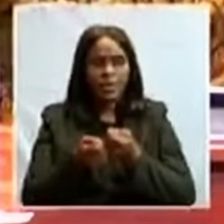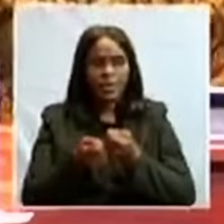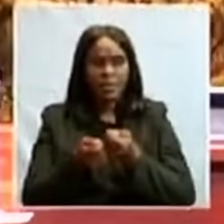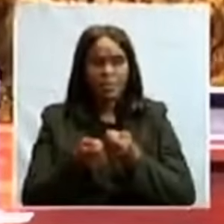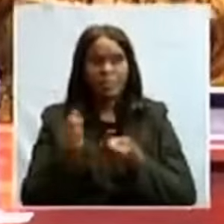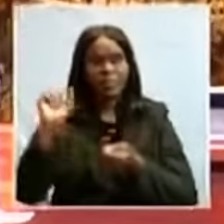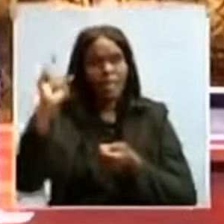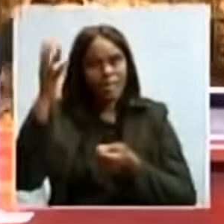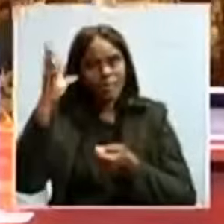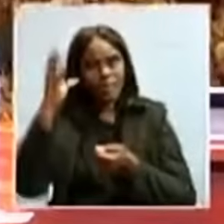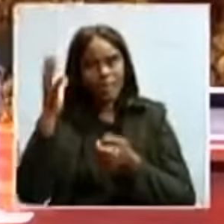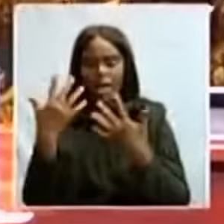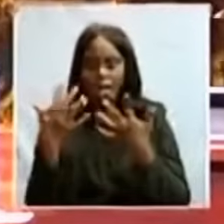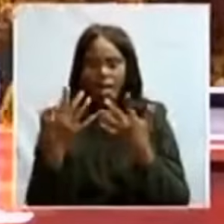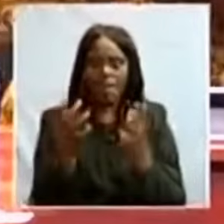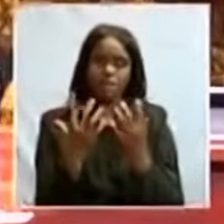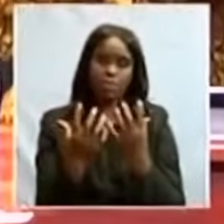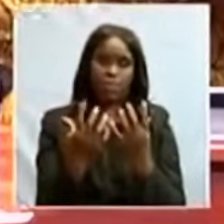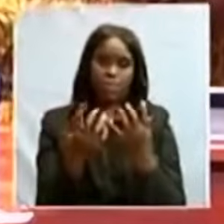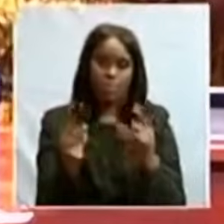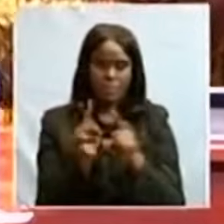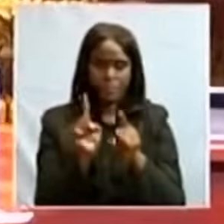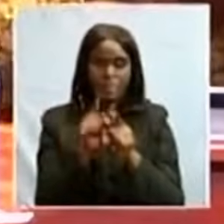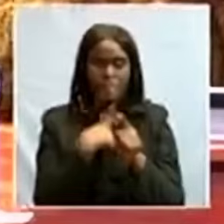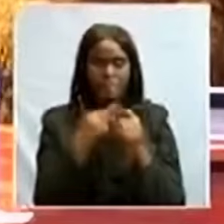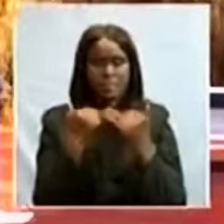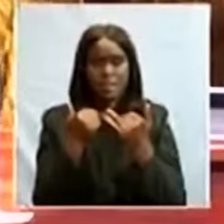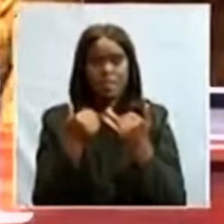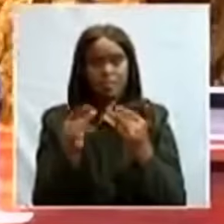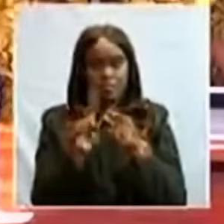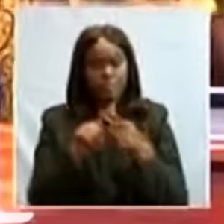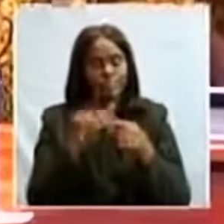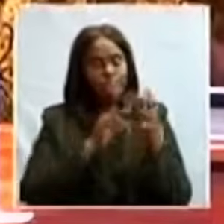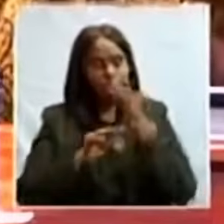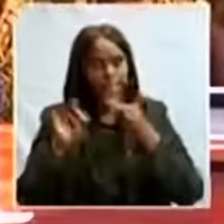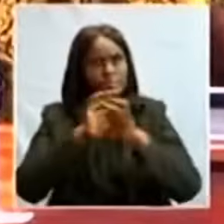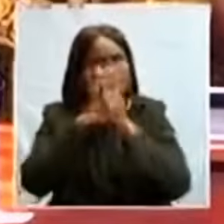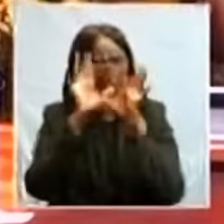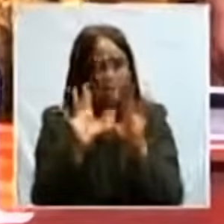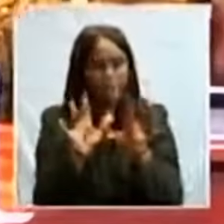handball, and others. Allow me, Madam Speaker, now to clarify